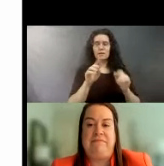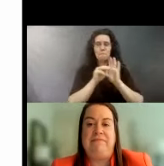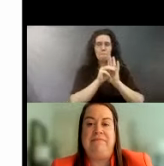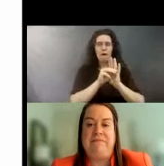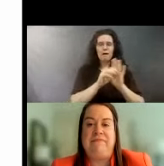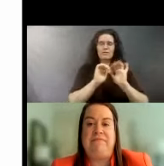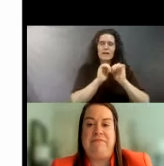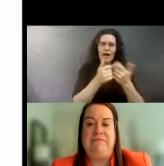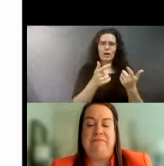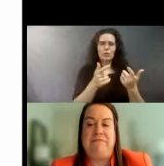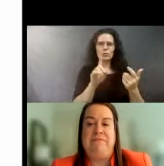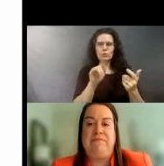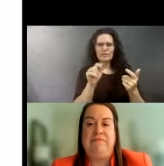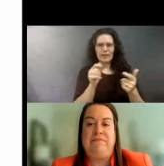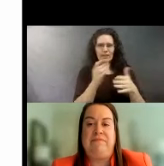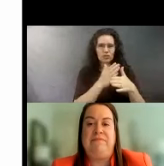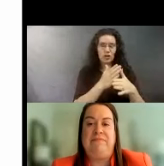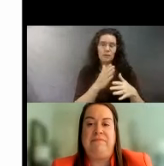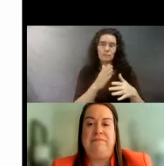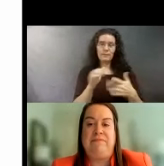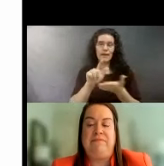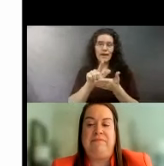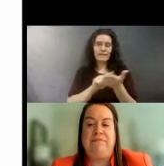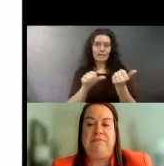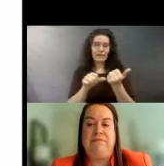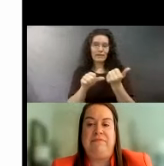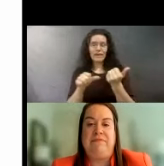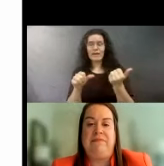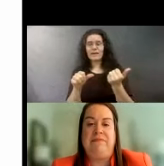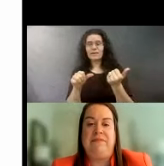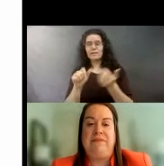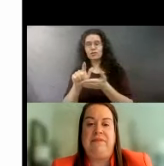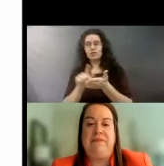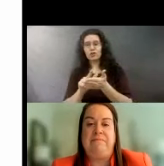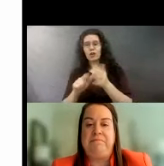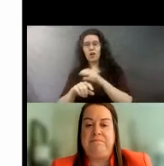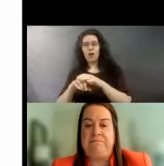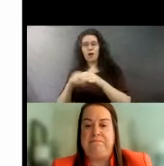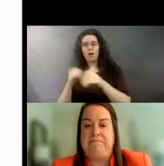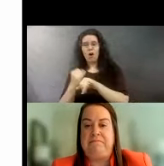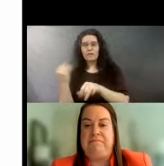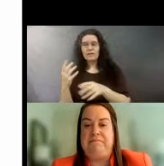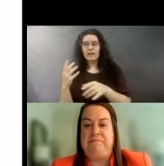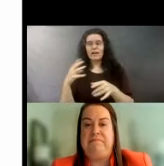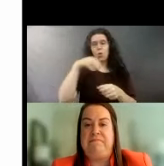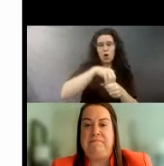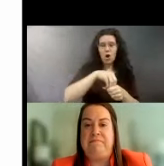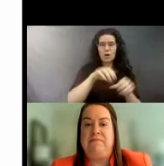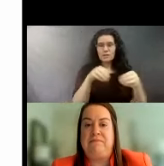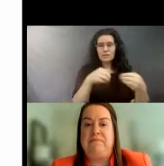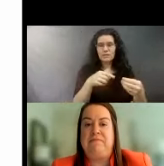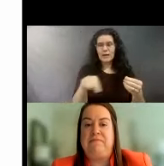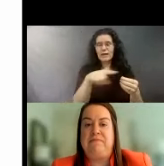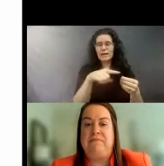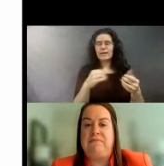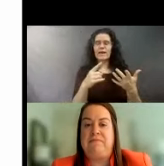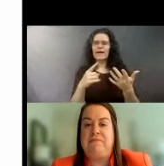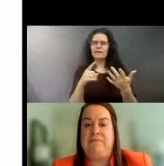attorney off-site to having an attorney on-site and having the attorney actually document directly in the electronic health